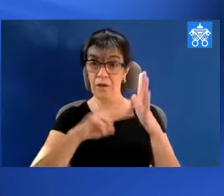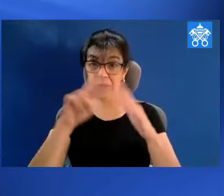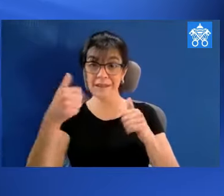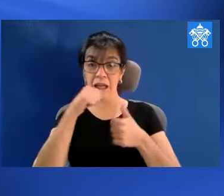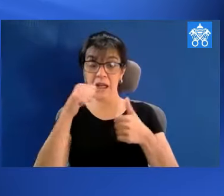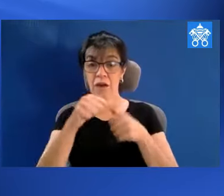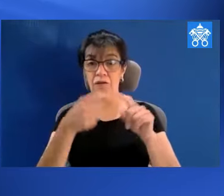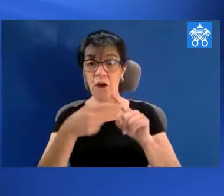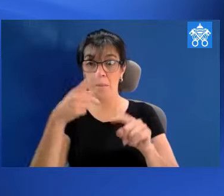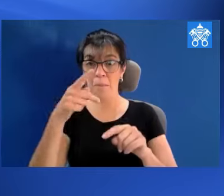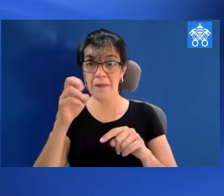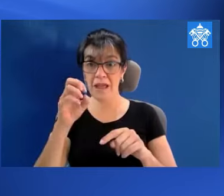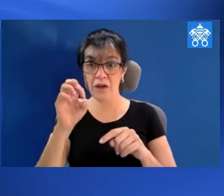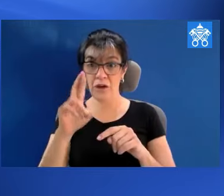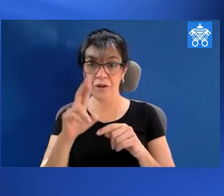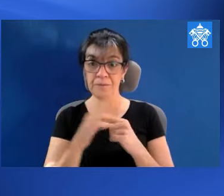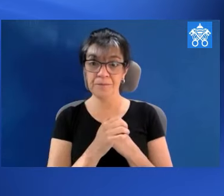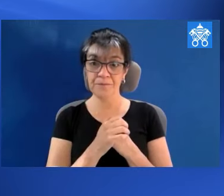Lectura de la segunda carta de Pedro.